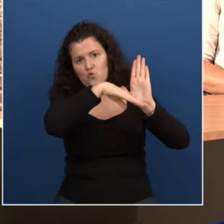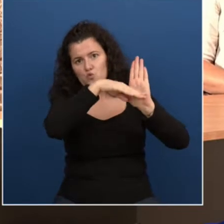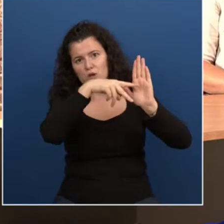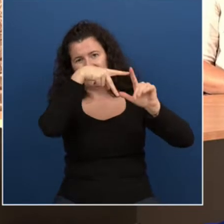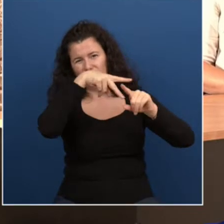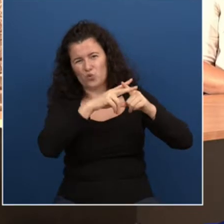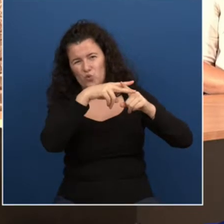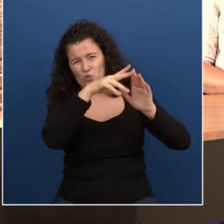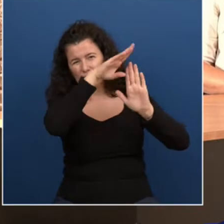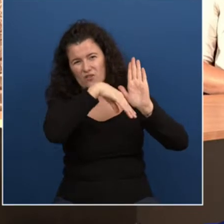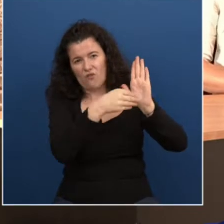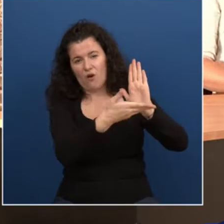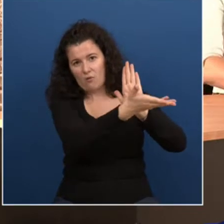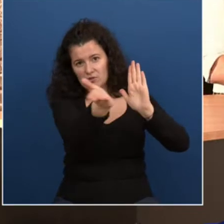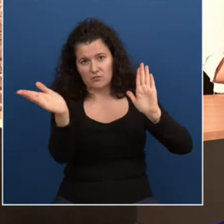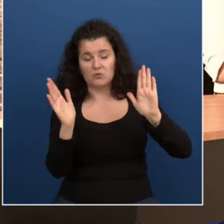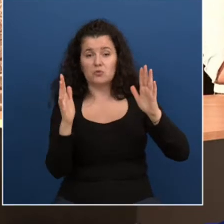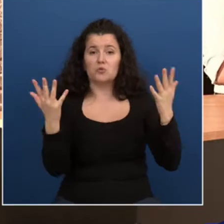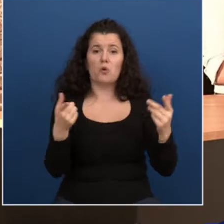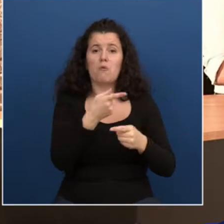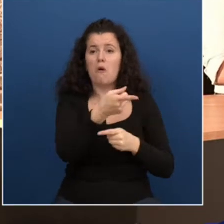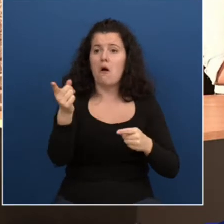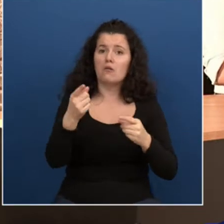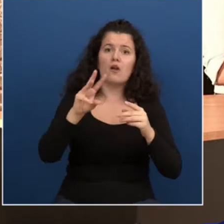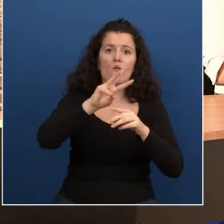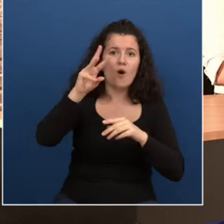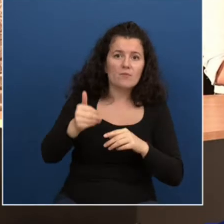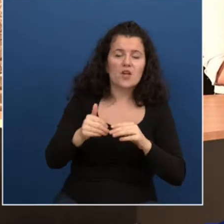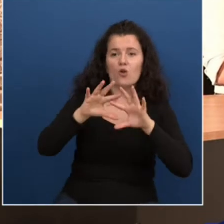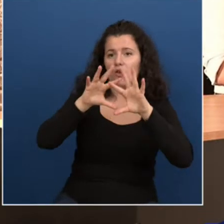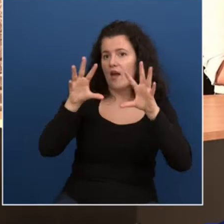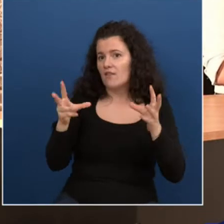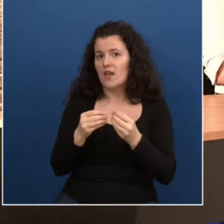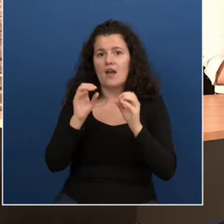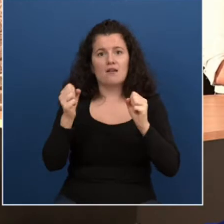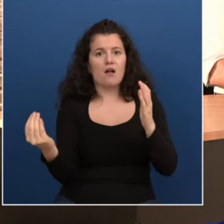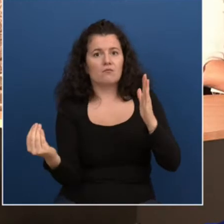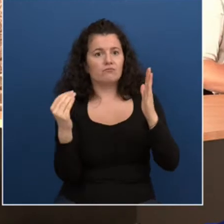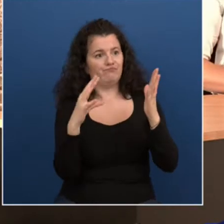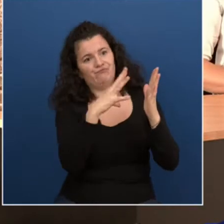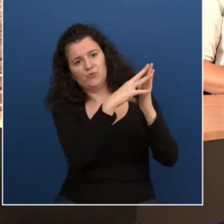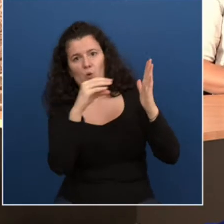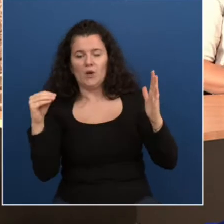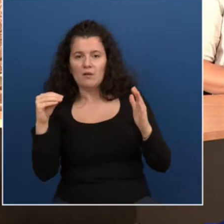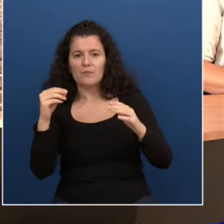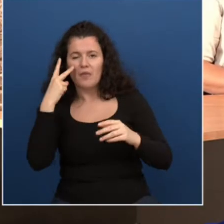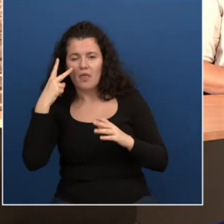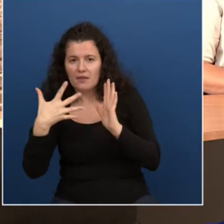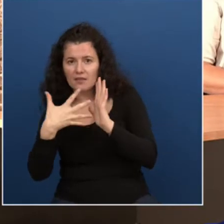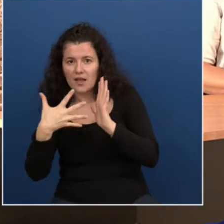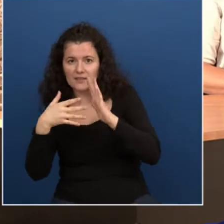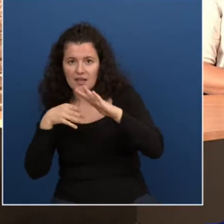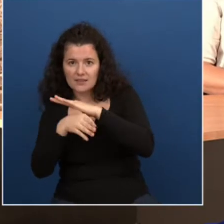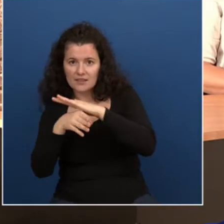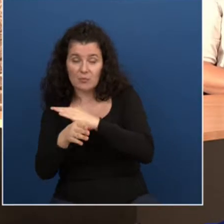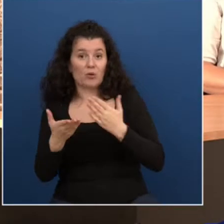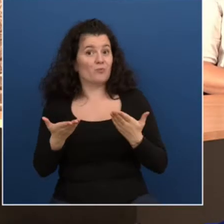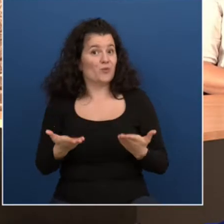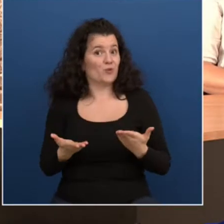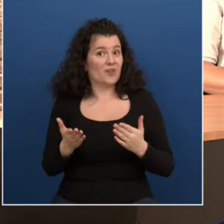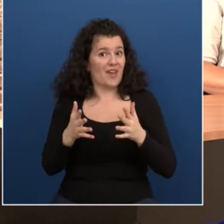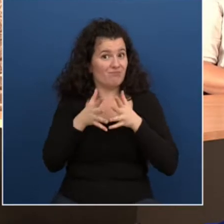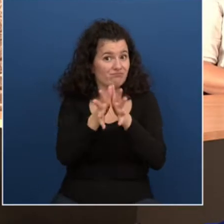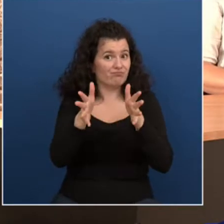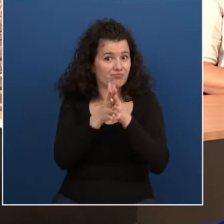web, Windows, and Android applications. We're both really happy to be here today to talk more about accessibility. So one of the things our